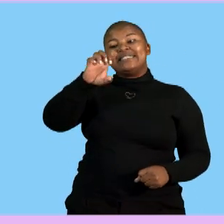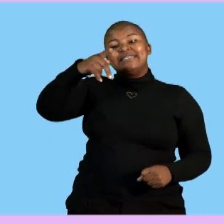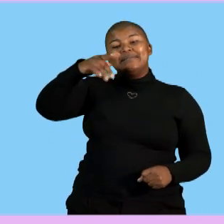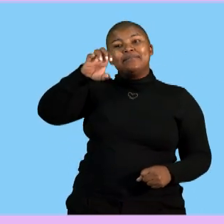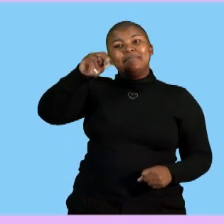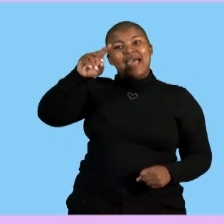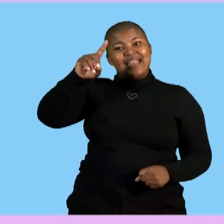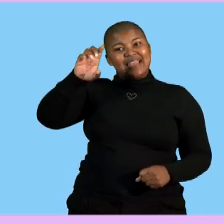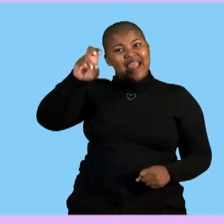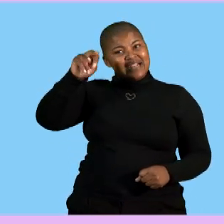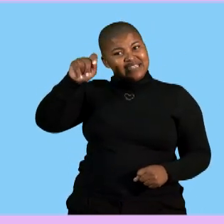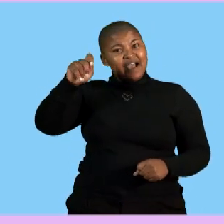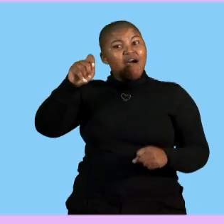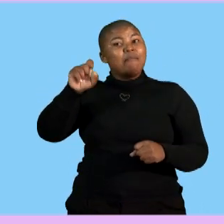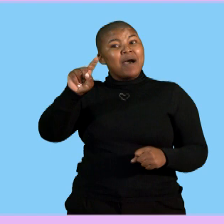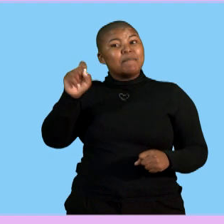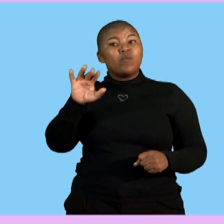the petrol price.